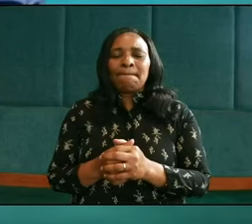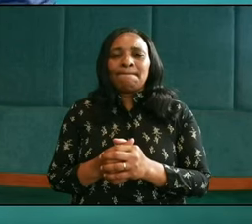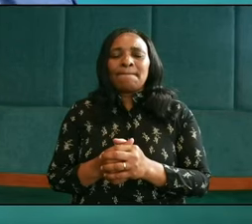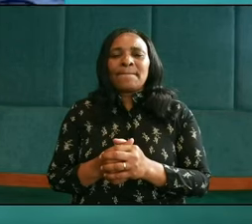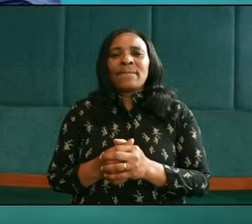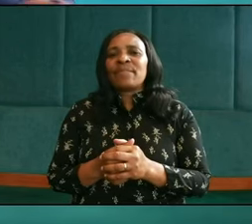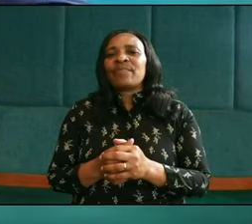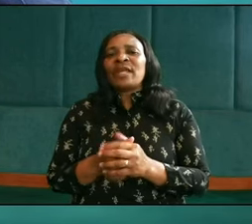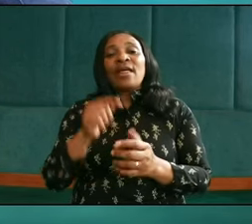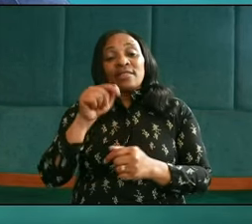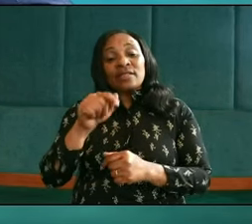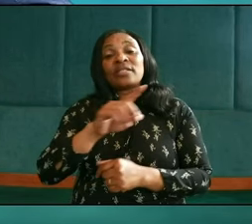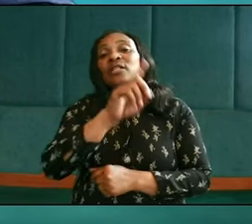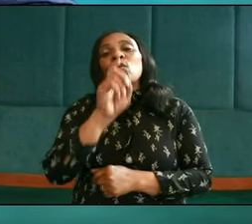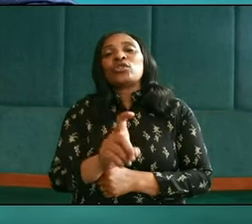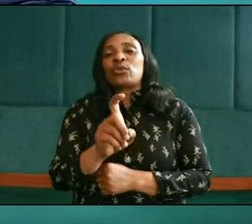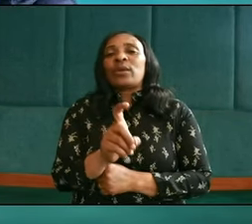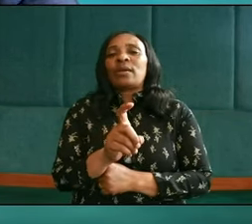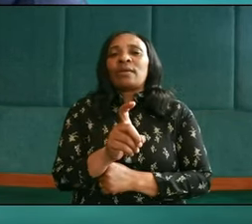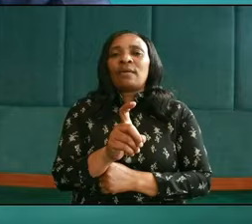This is the question.